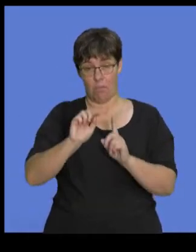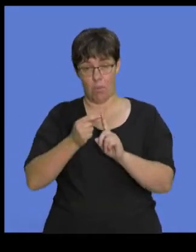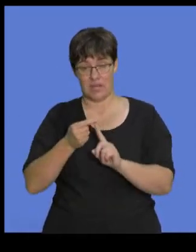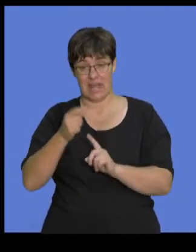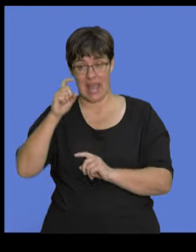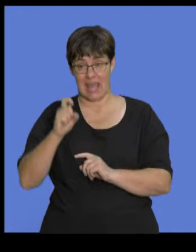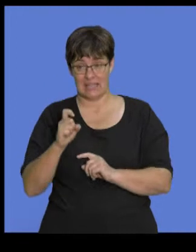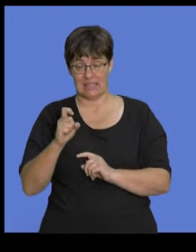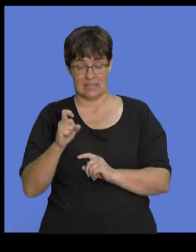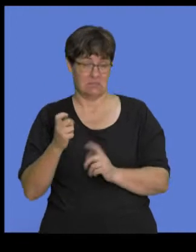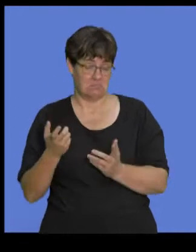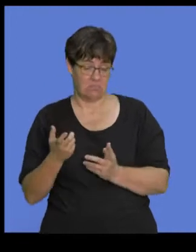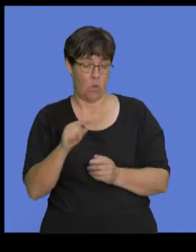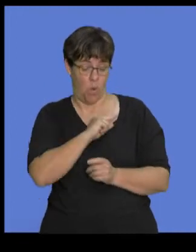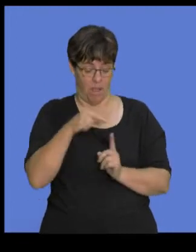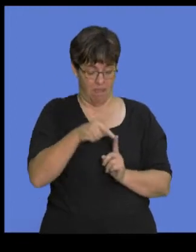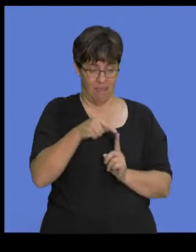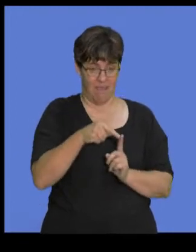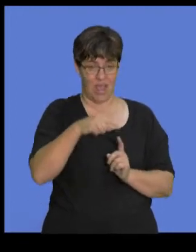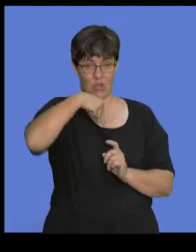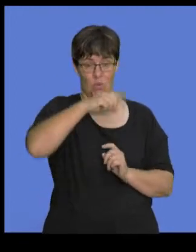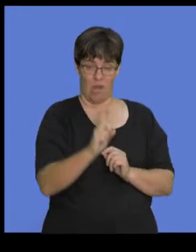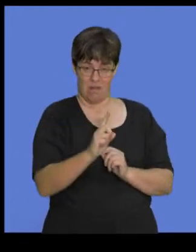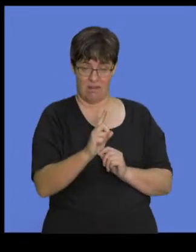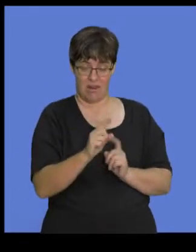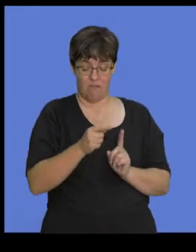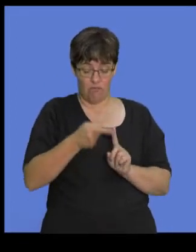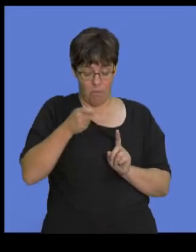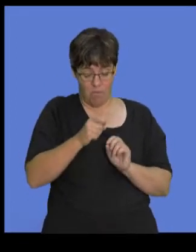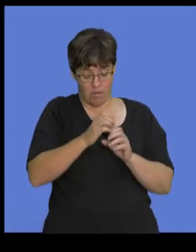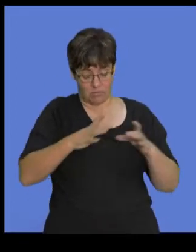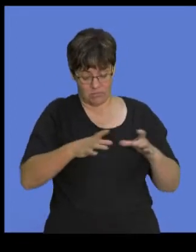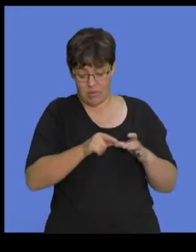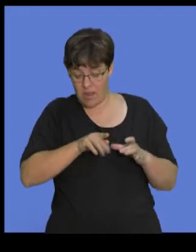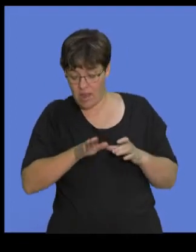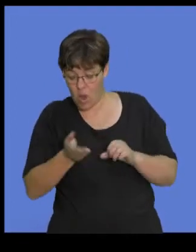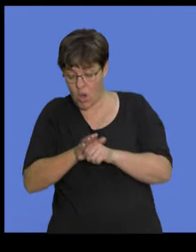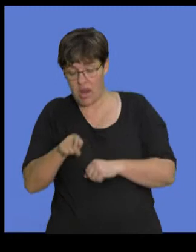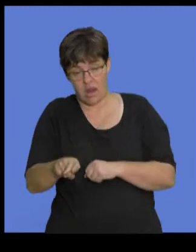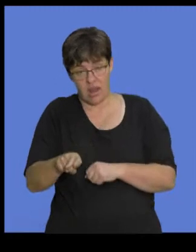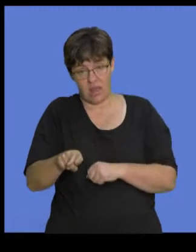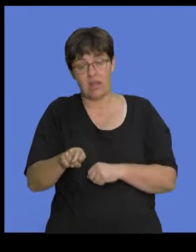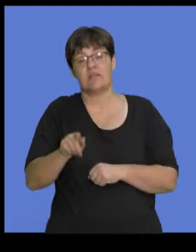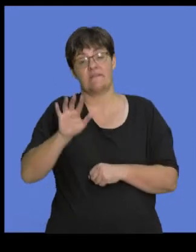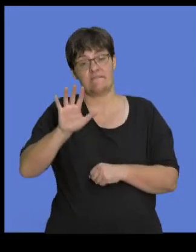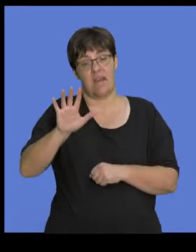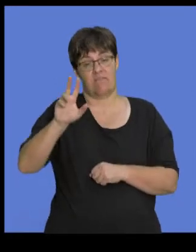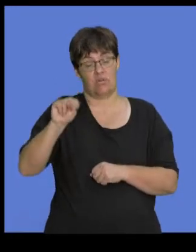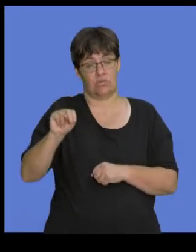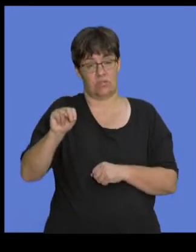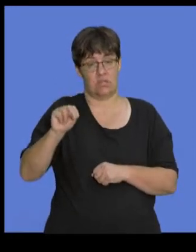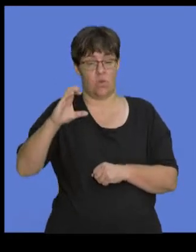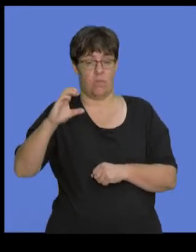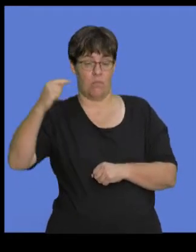X due to Q1 at X, okay, is equals to 5